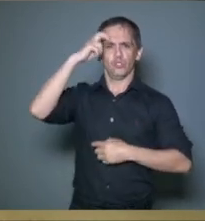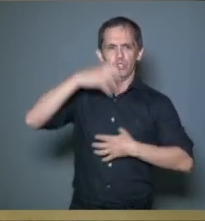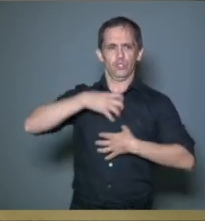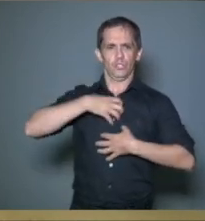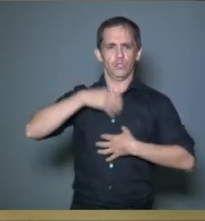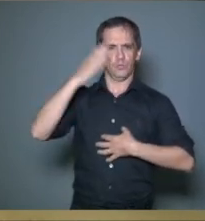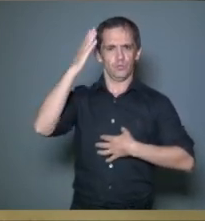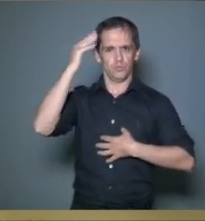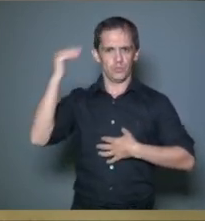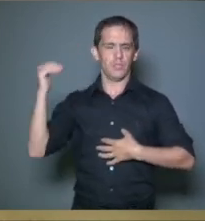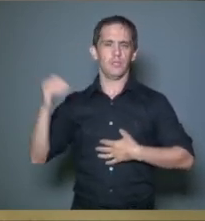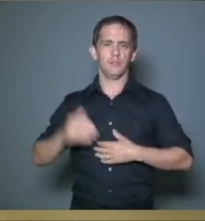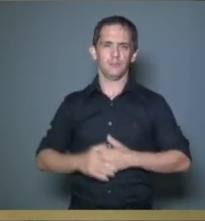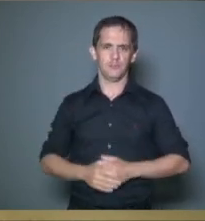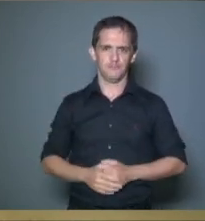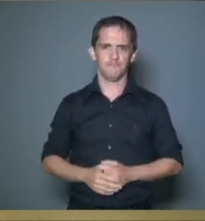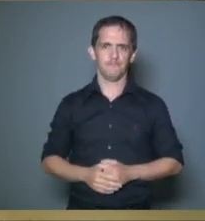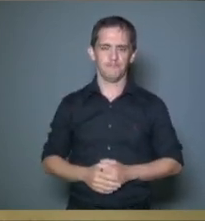sentence,